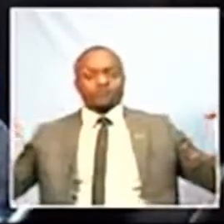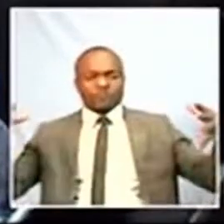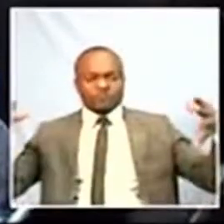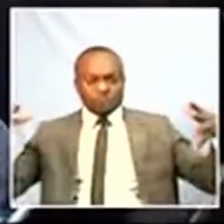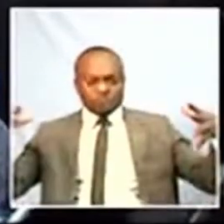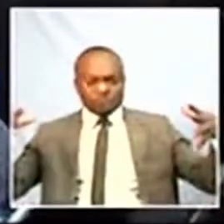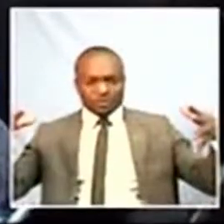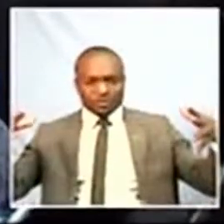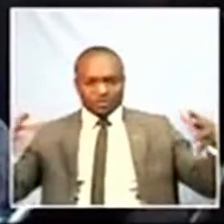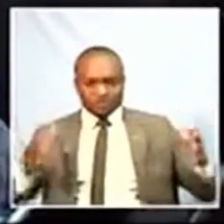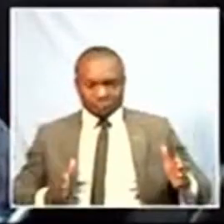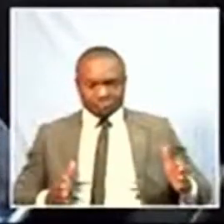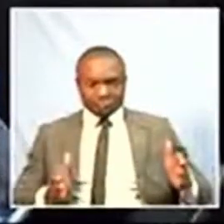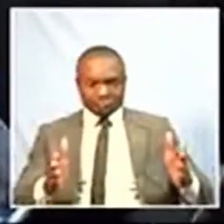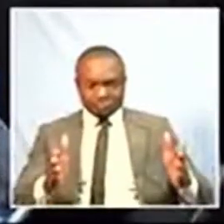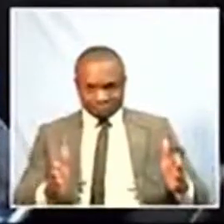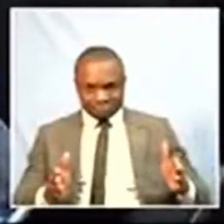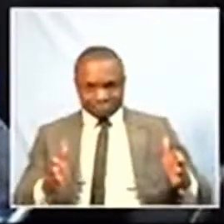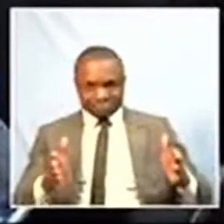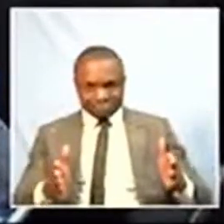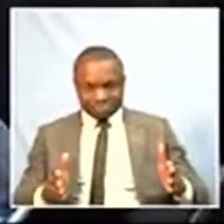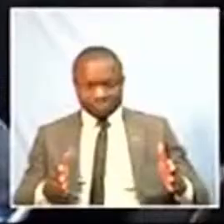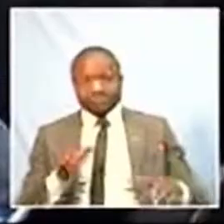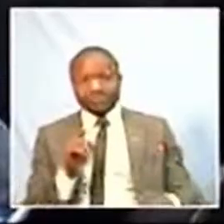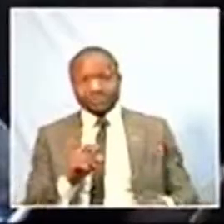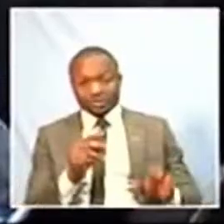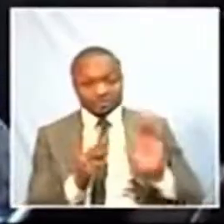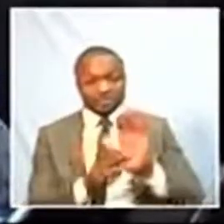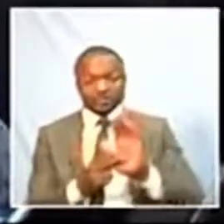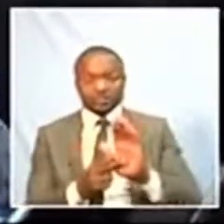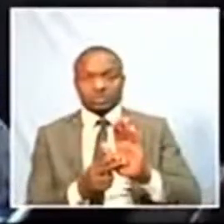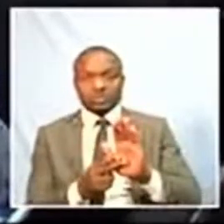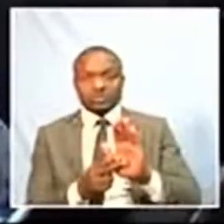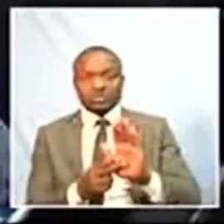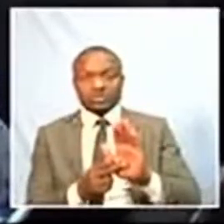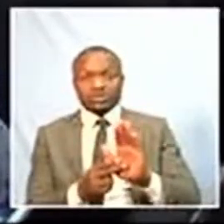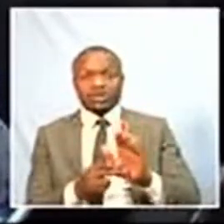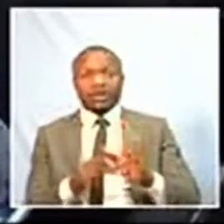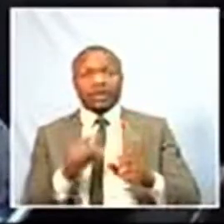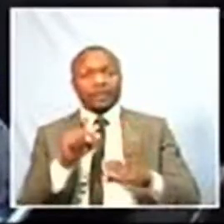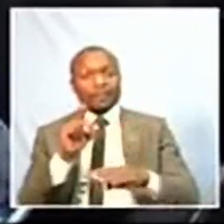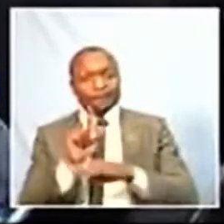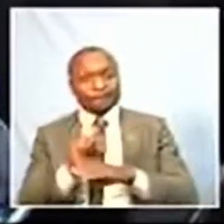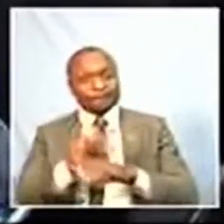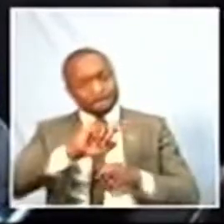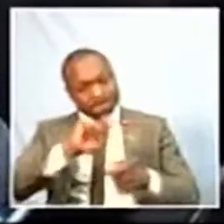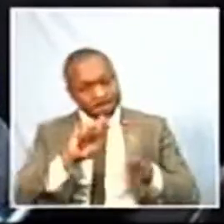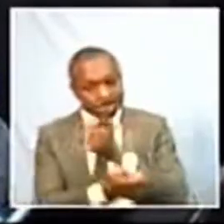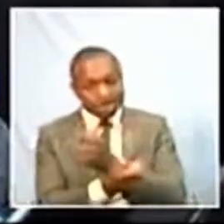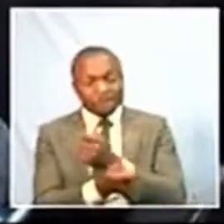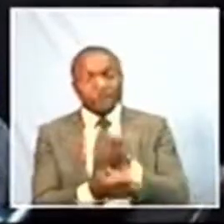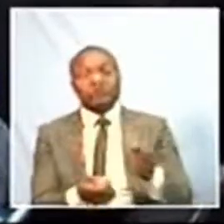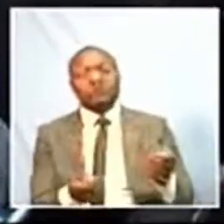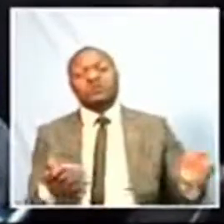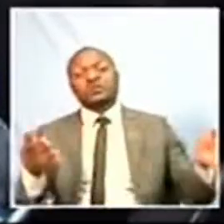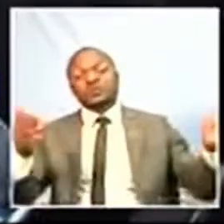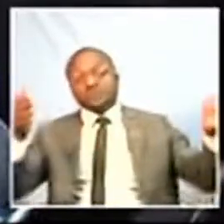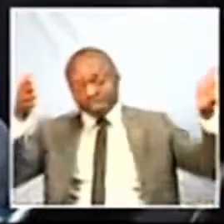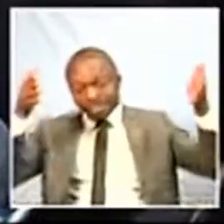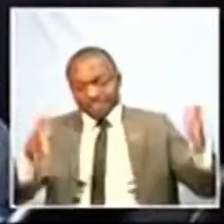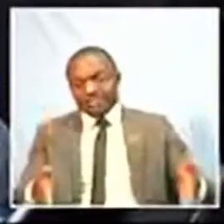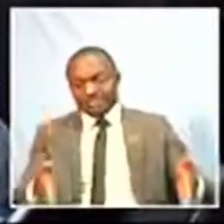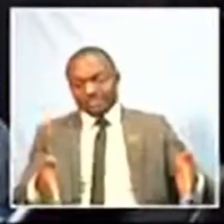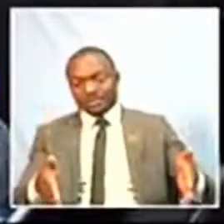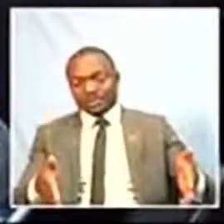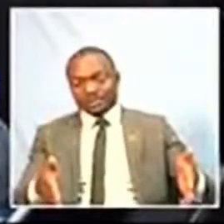Yes. Yes. So it is confirmed on page 5. The project was changed from a deep tank to a spray